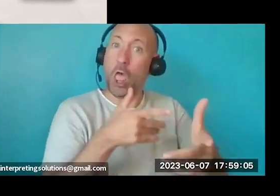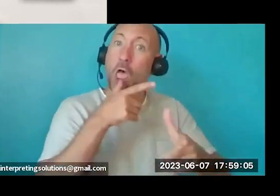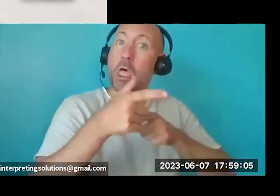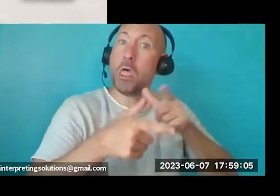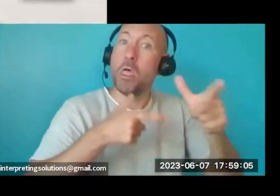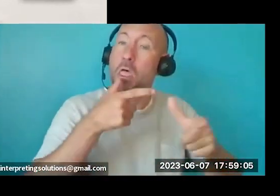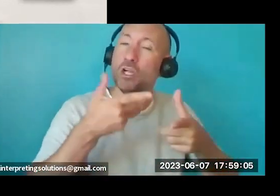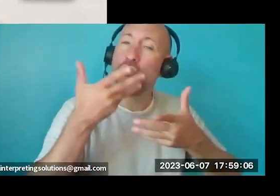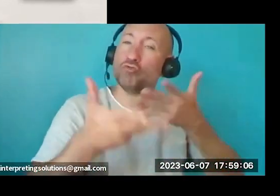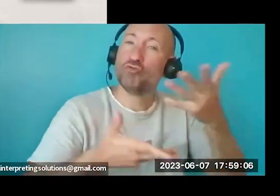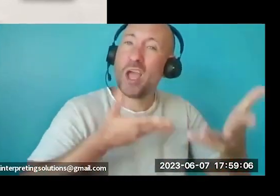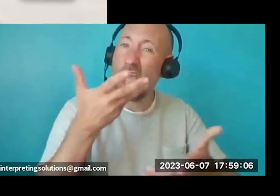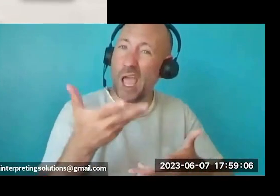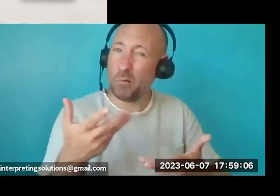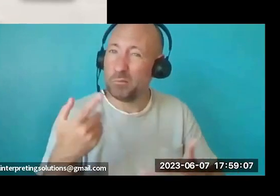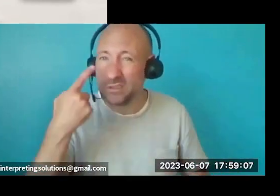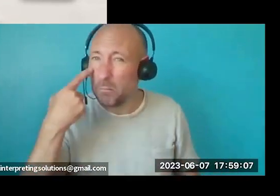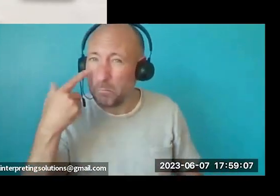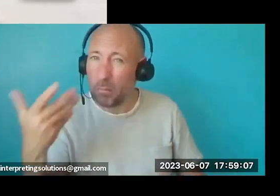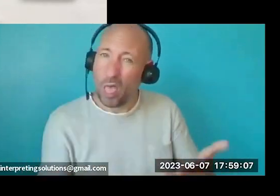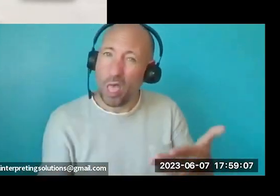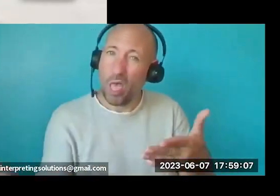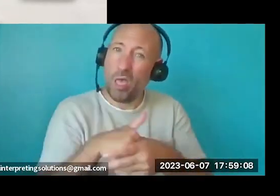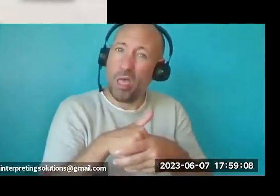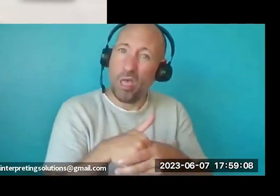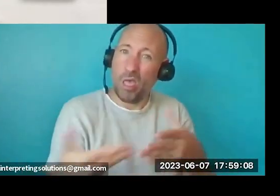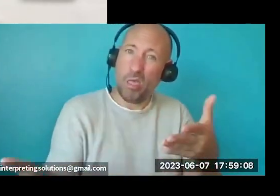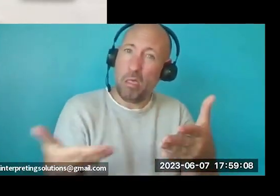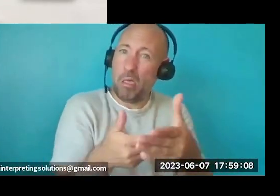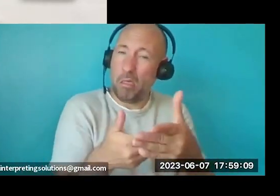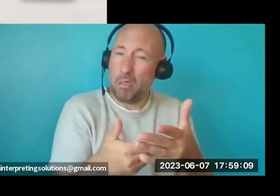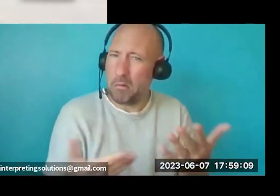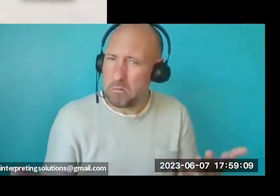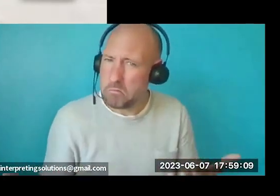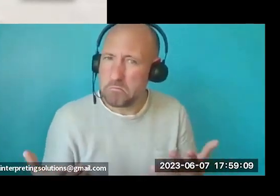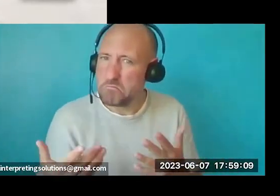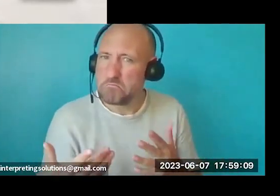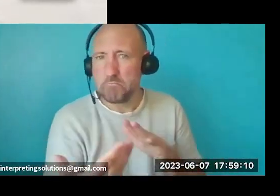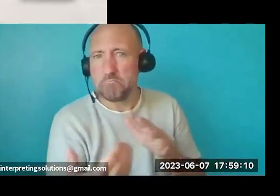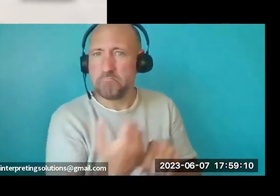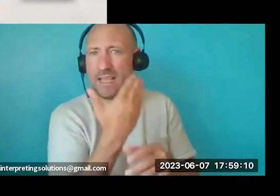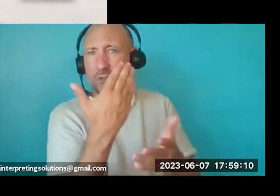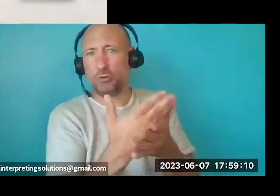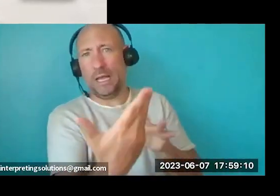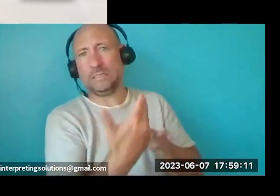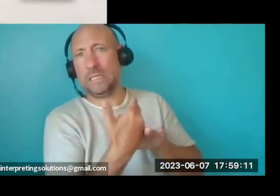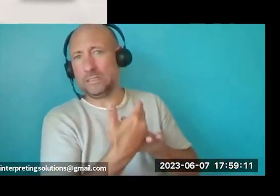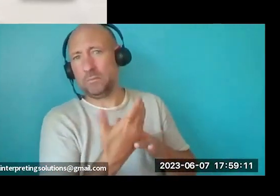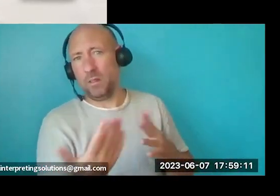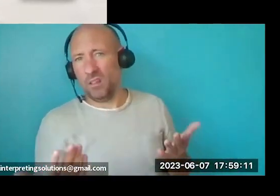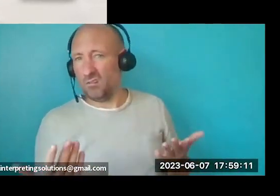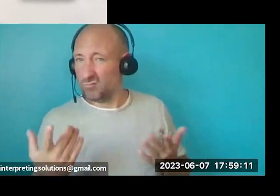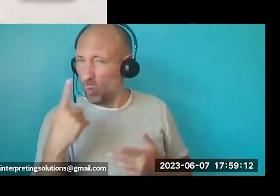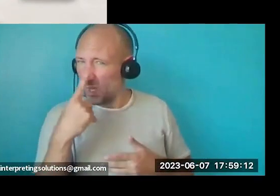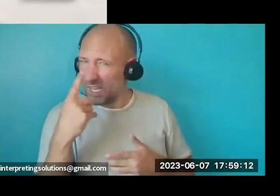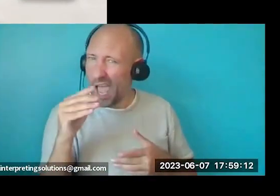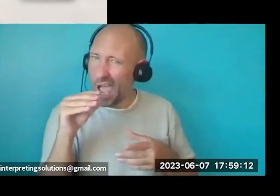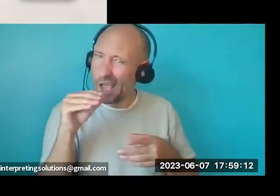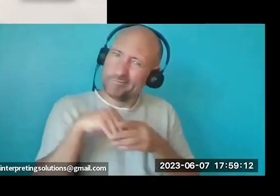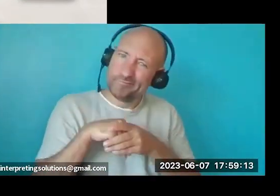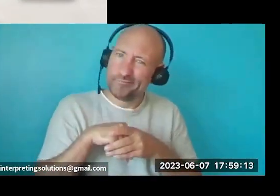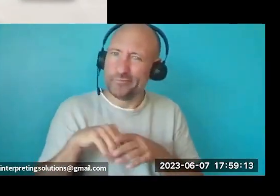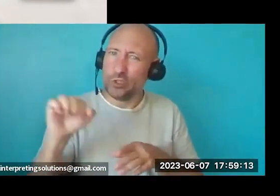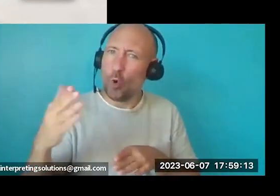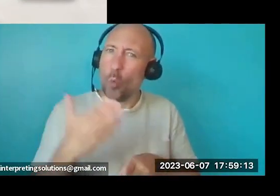simple steps around inclusive, accessible practice that you can, yeah, start incorporating